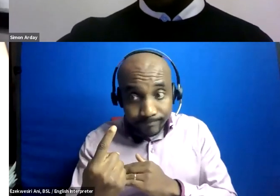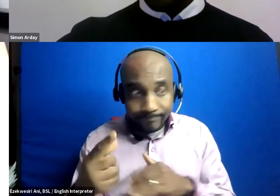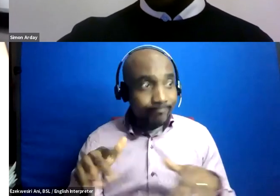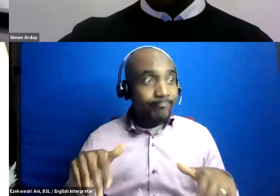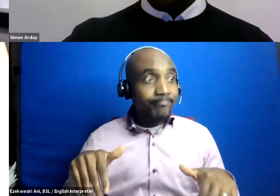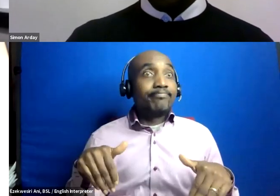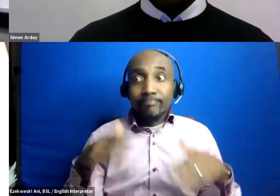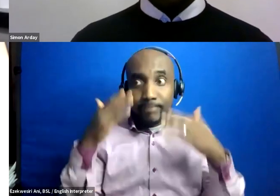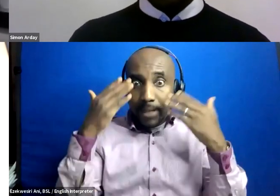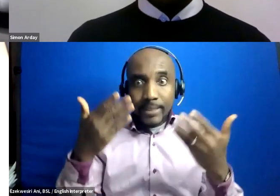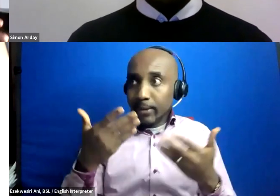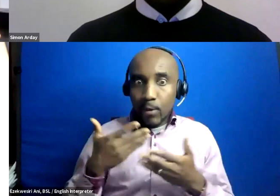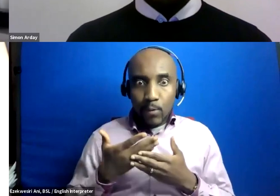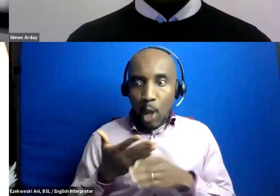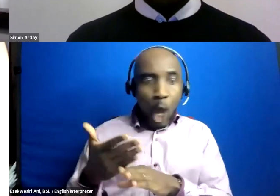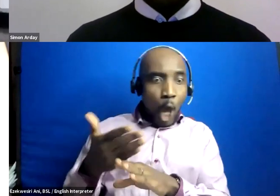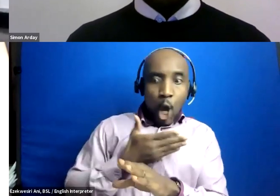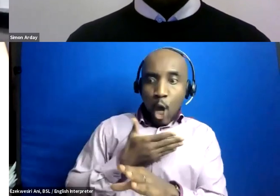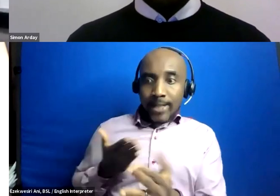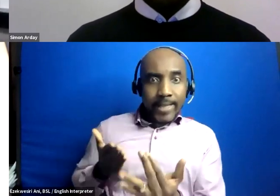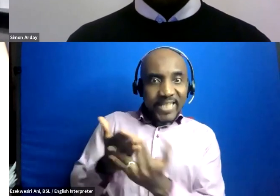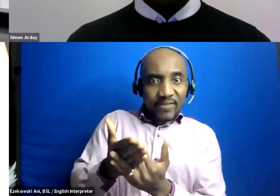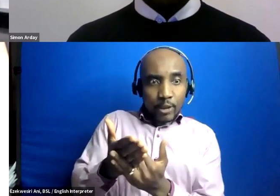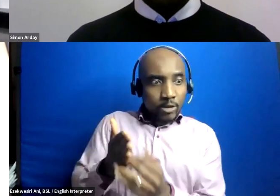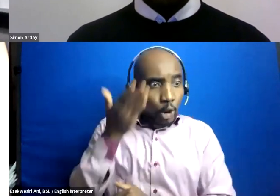early intervention center and recover with other people.